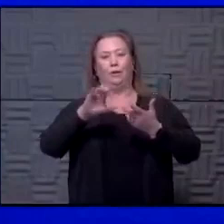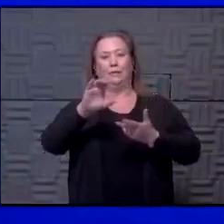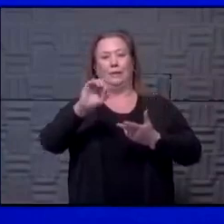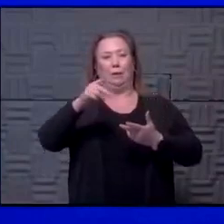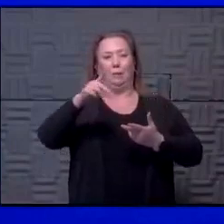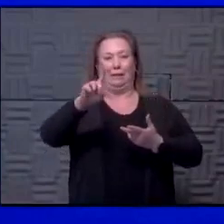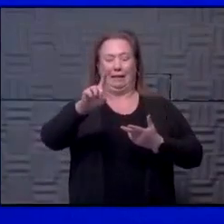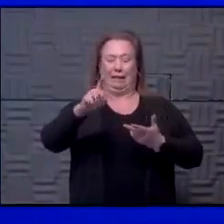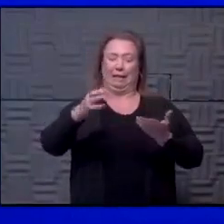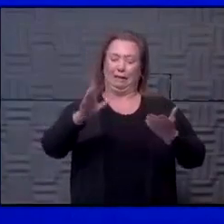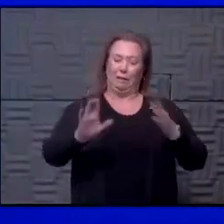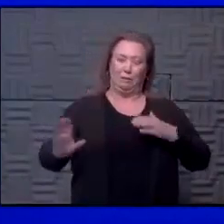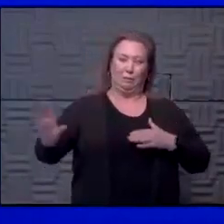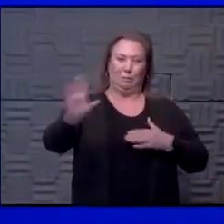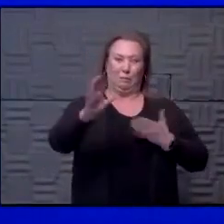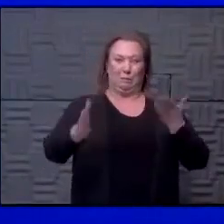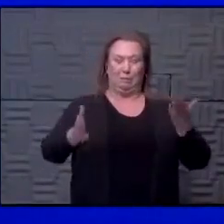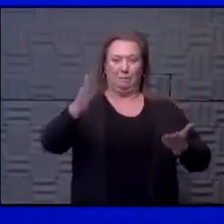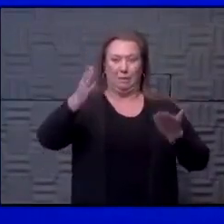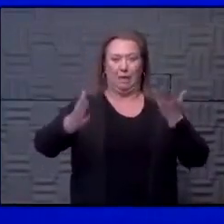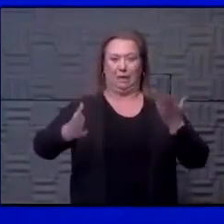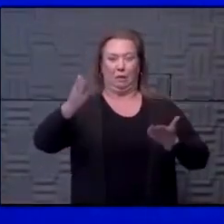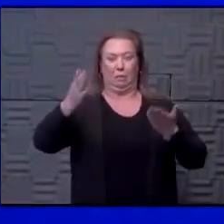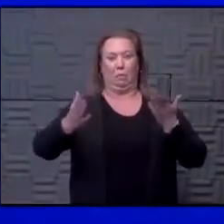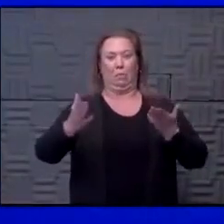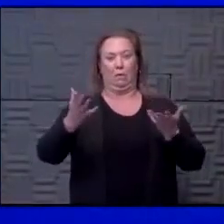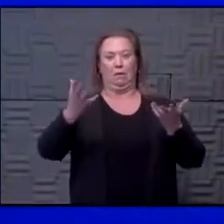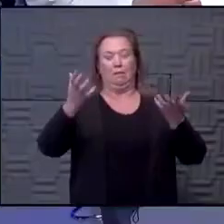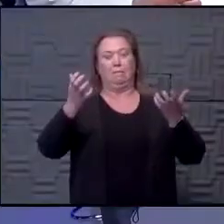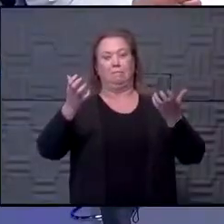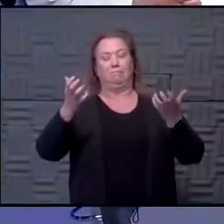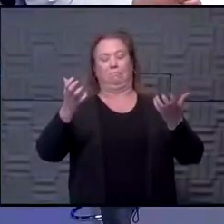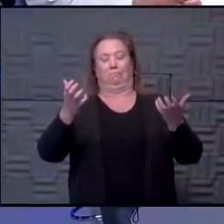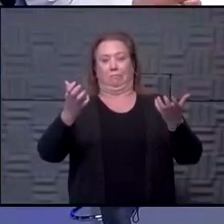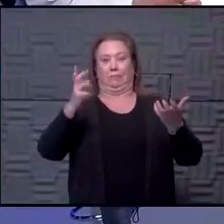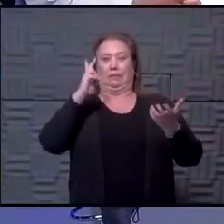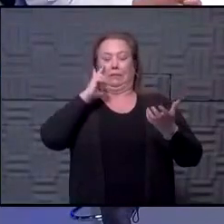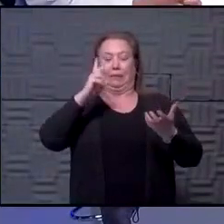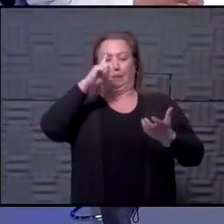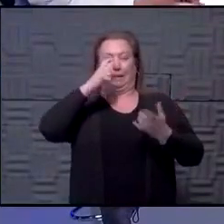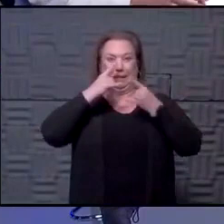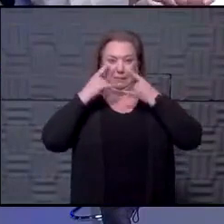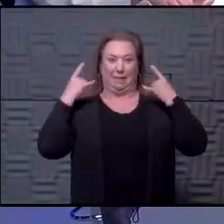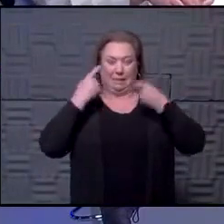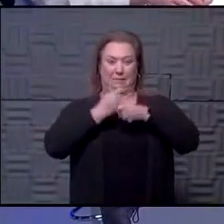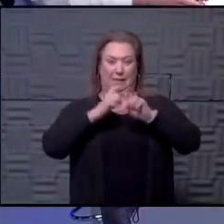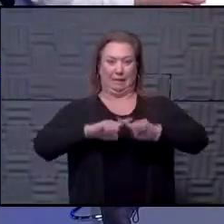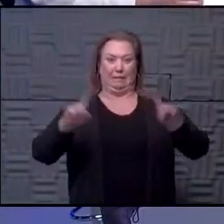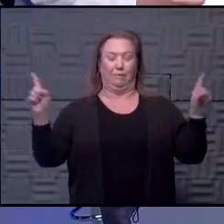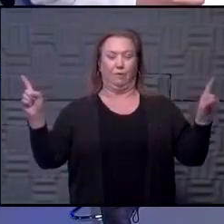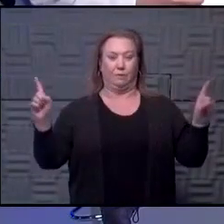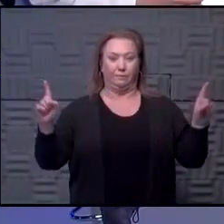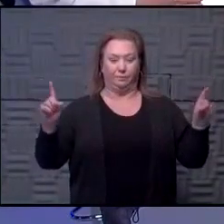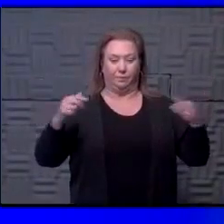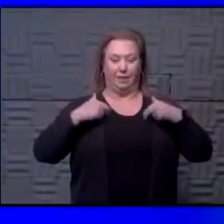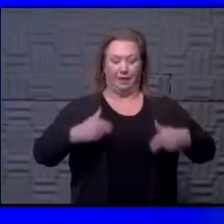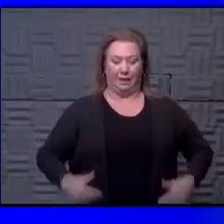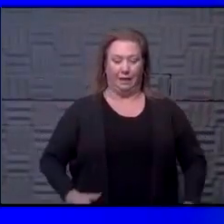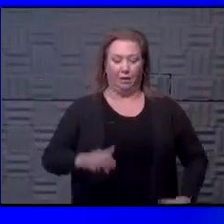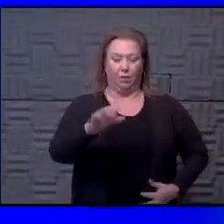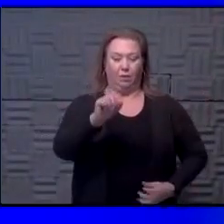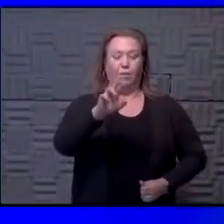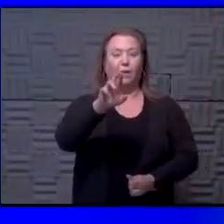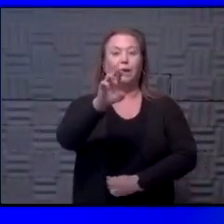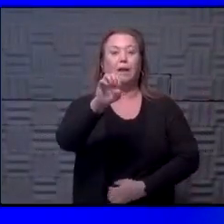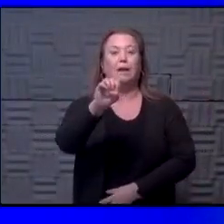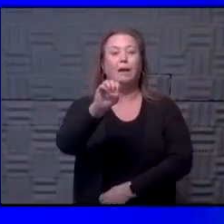might want to examine that because it's clearly making a difference. Absolutely. And I think in here, in the healthcare and hospital setting,